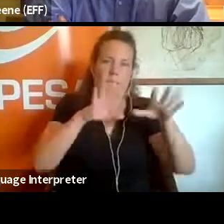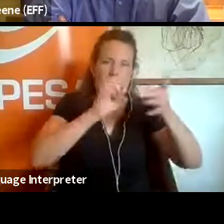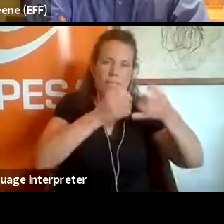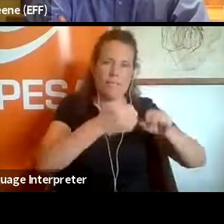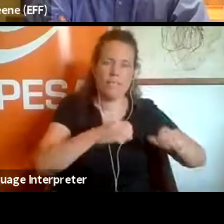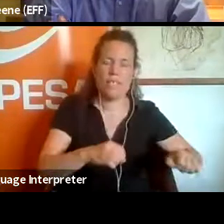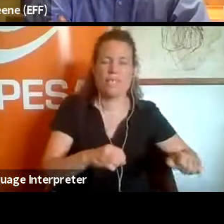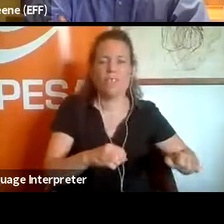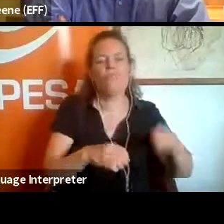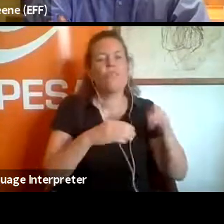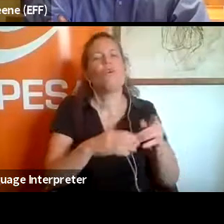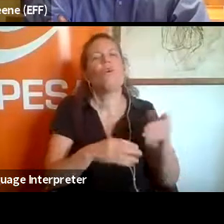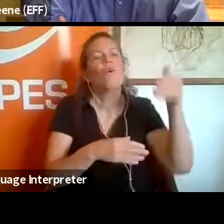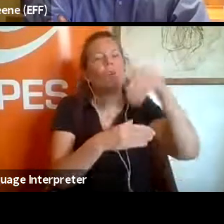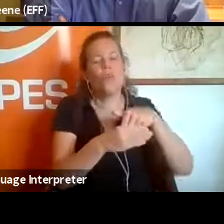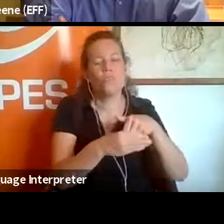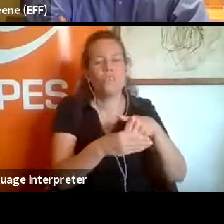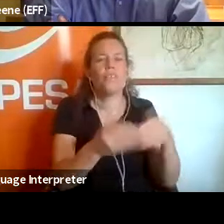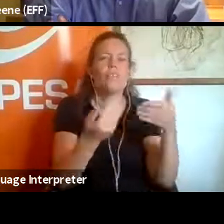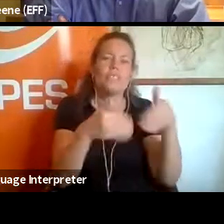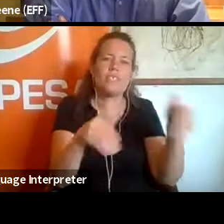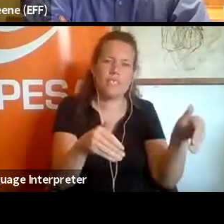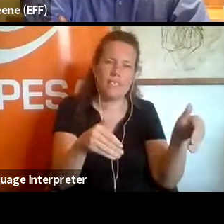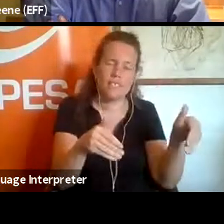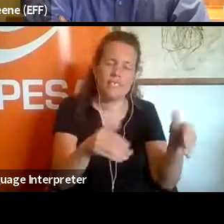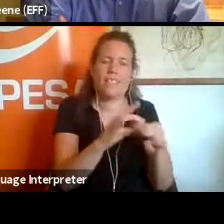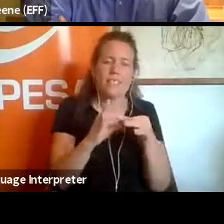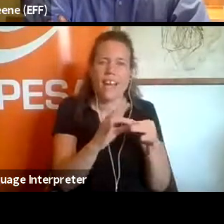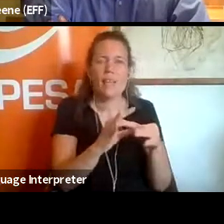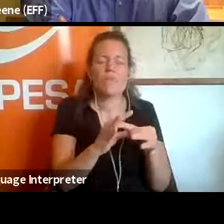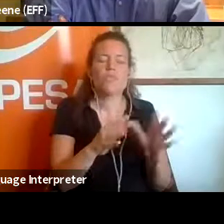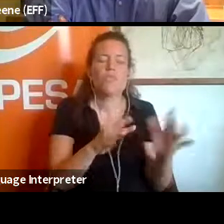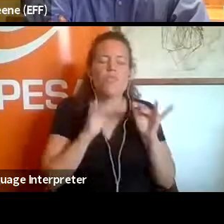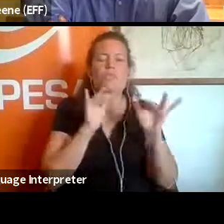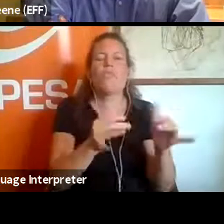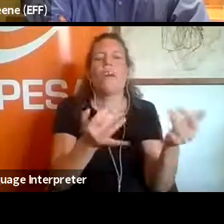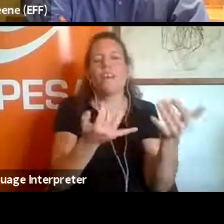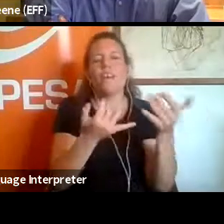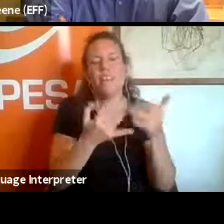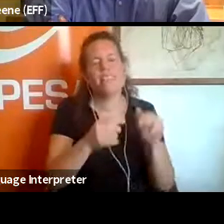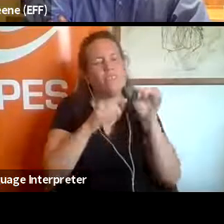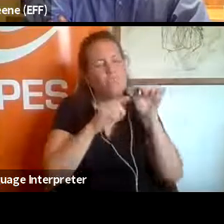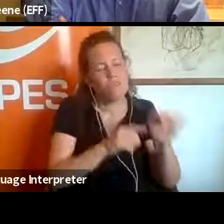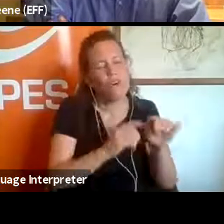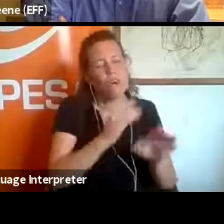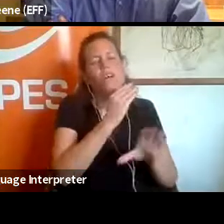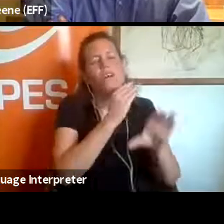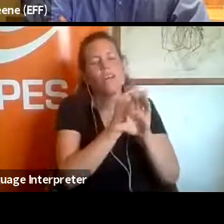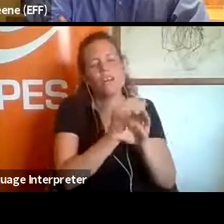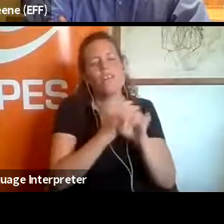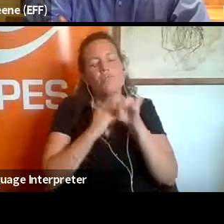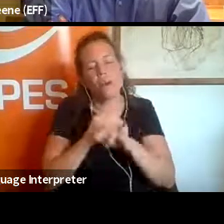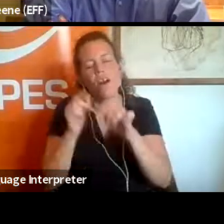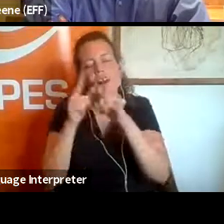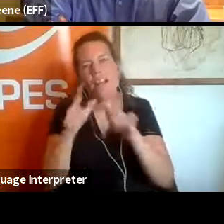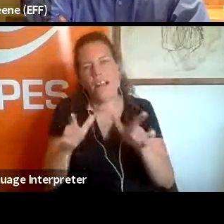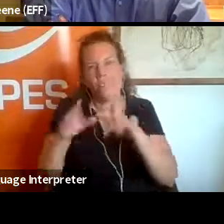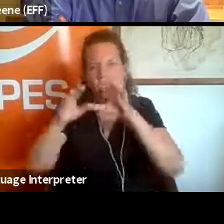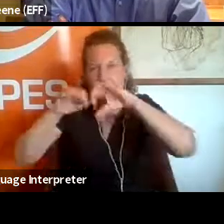content restriction and types of violation per country or per language, to be able